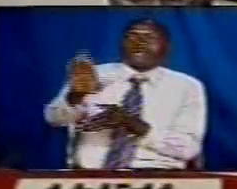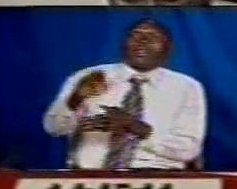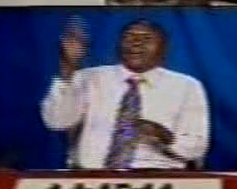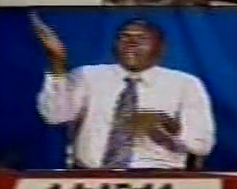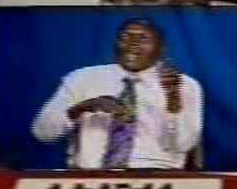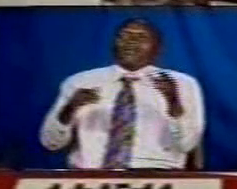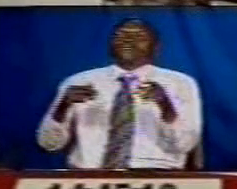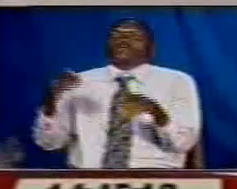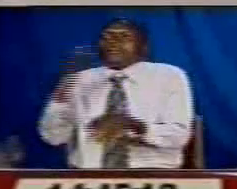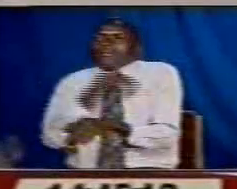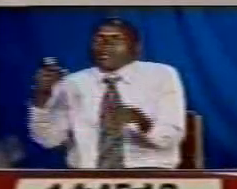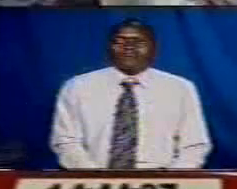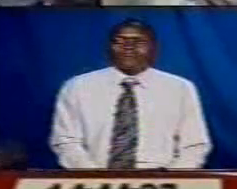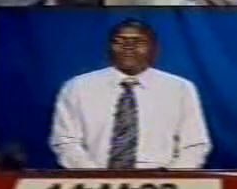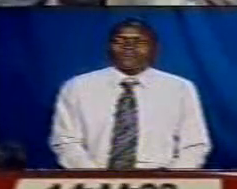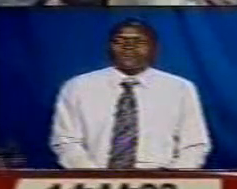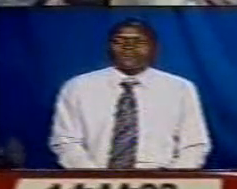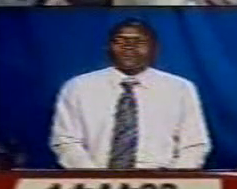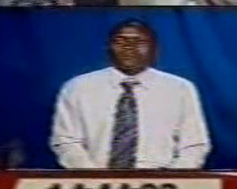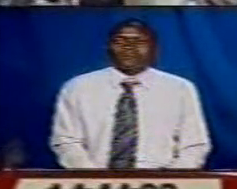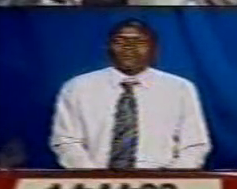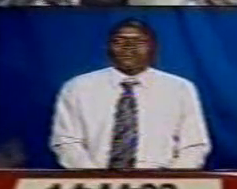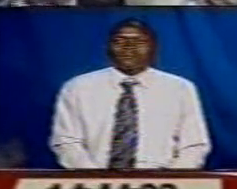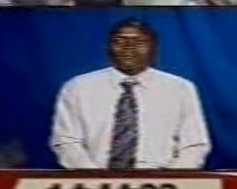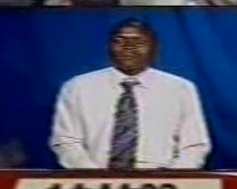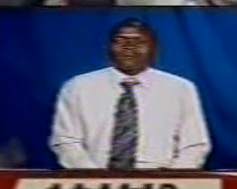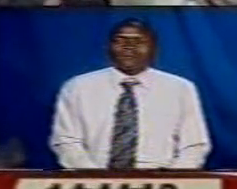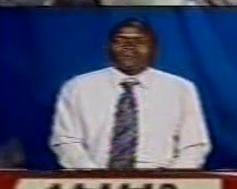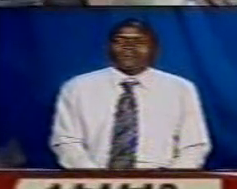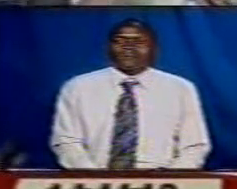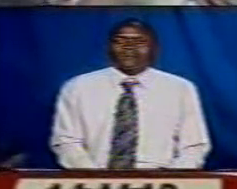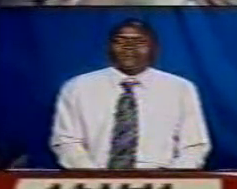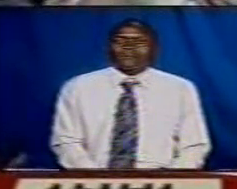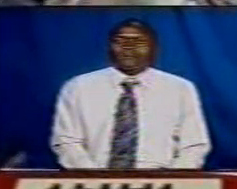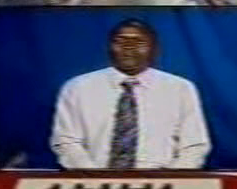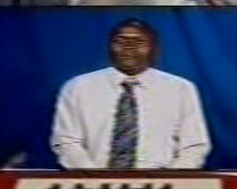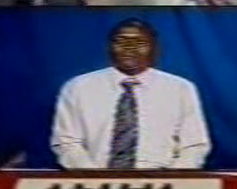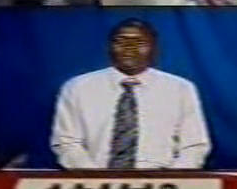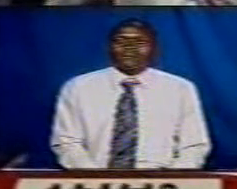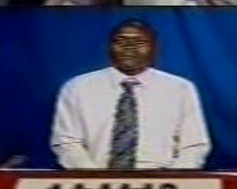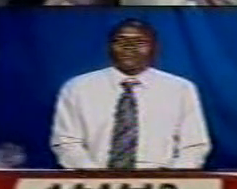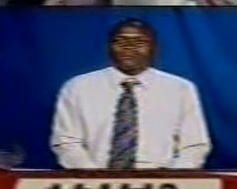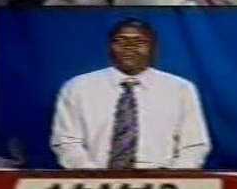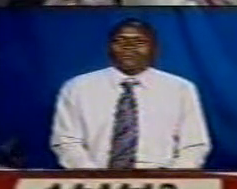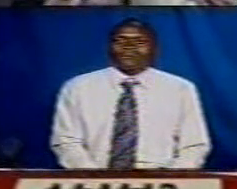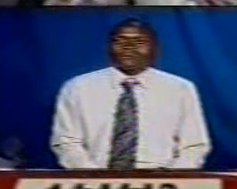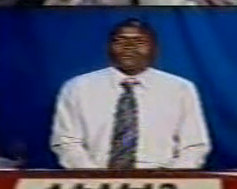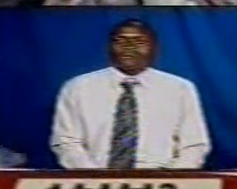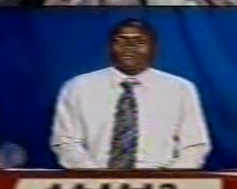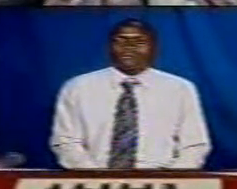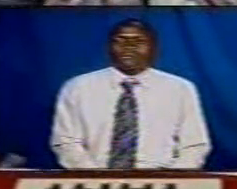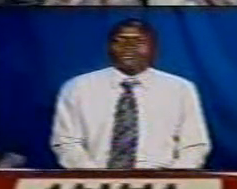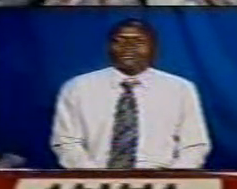of interfering with me, Mr. Speaker. But some MPs were not buying the colorful, youthful card that has seen him become